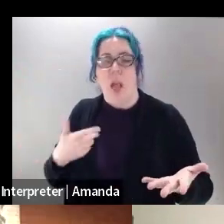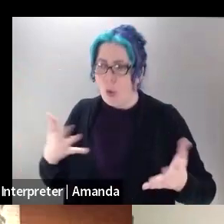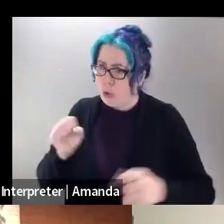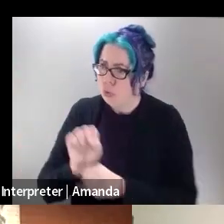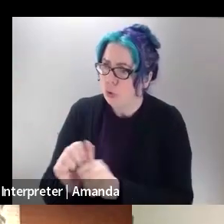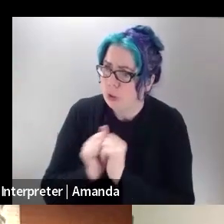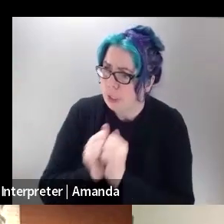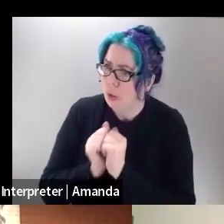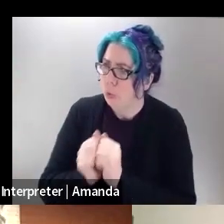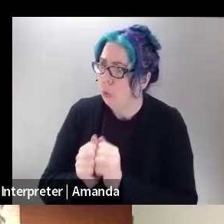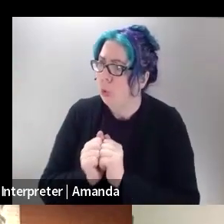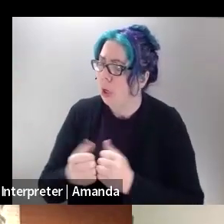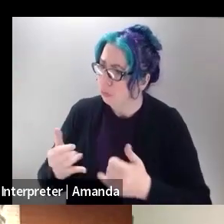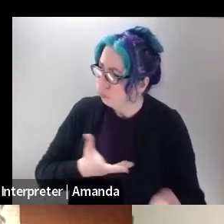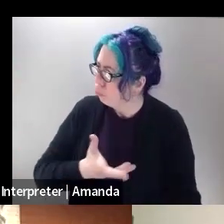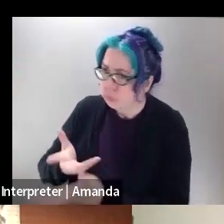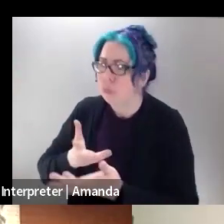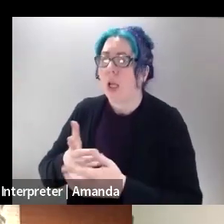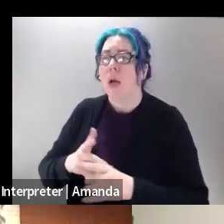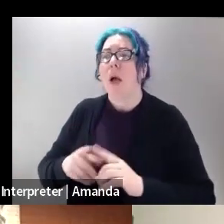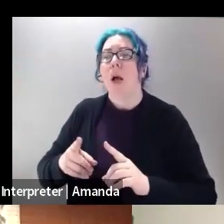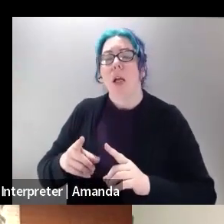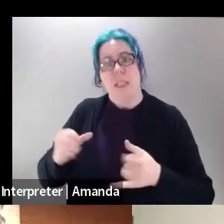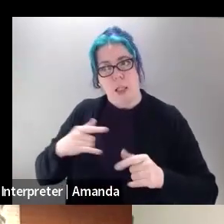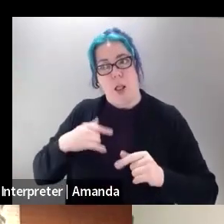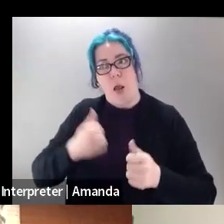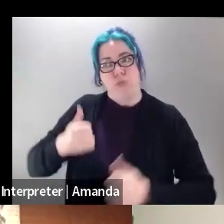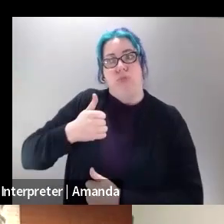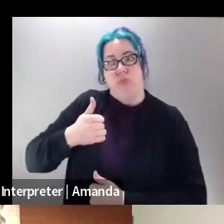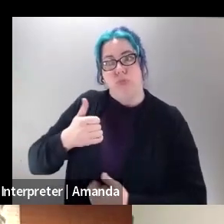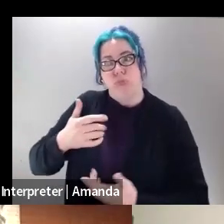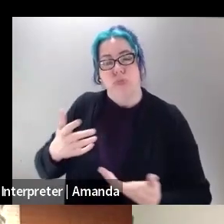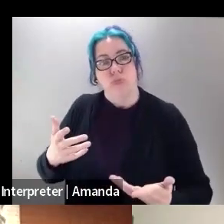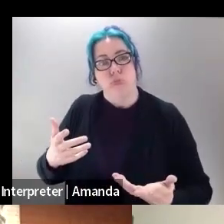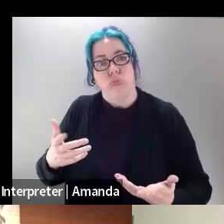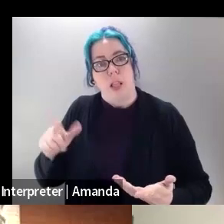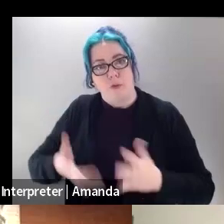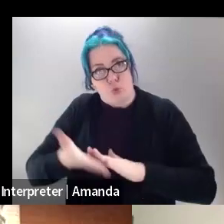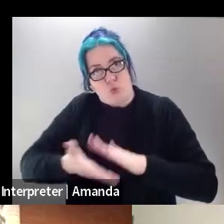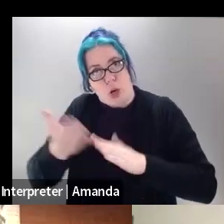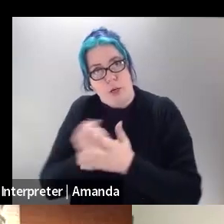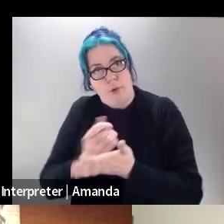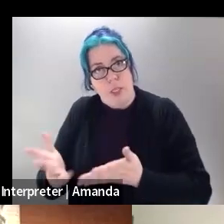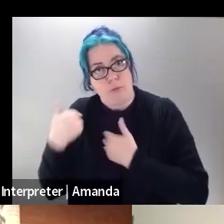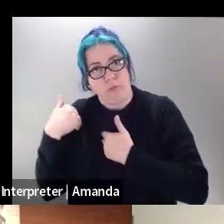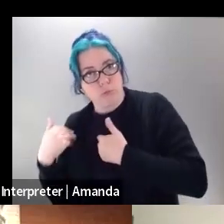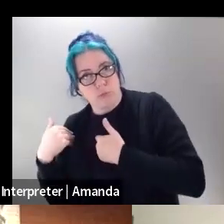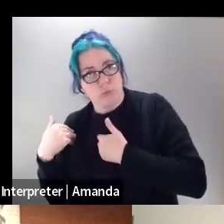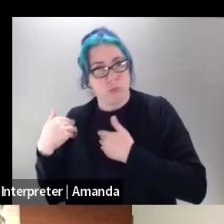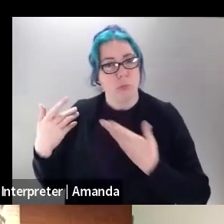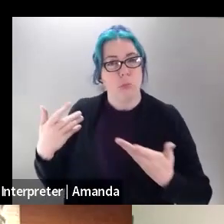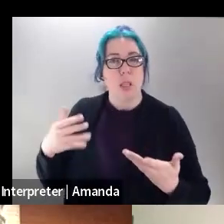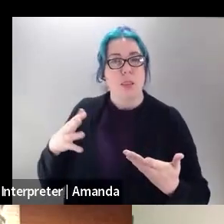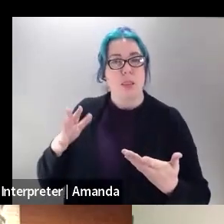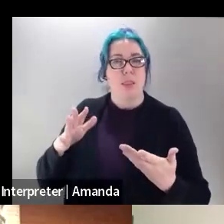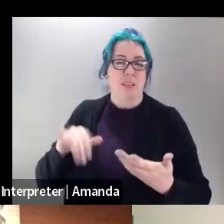like, I will be the first in line, and I will, like, I think that's the image that I kind of